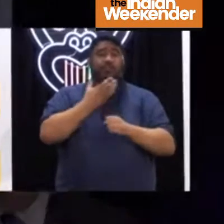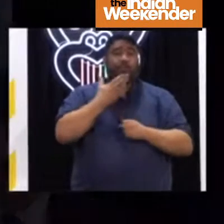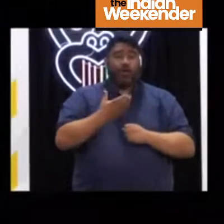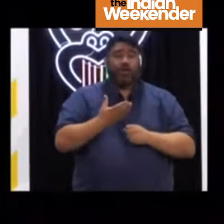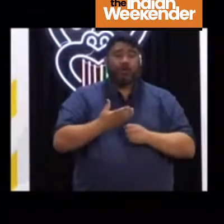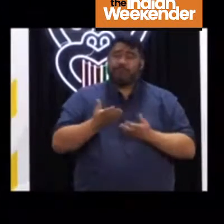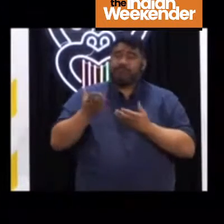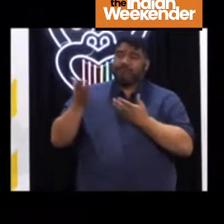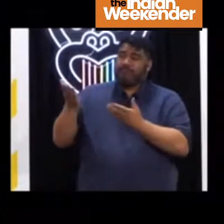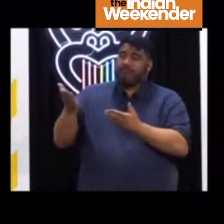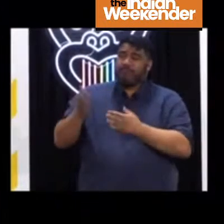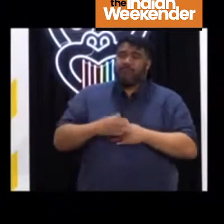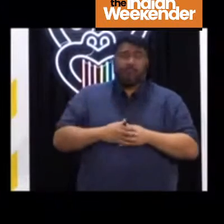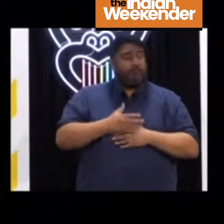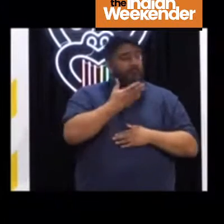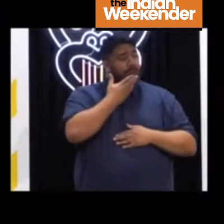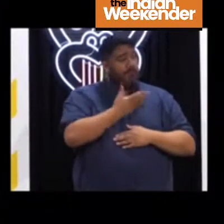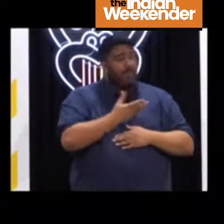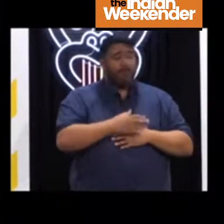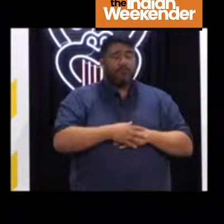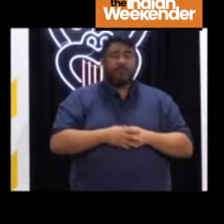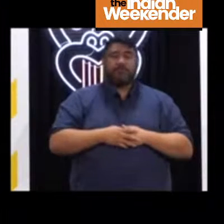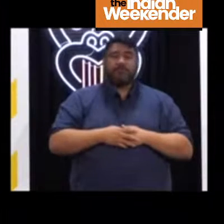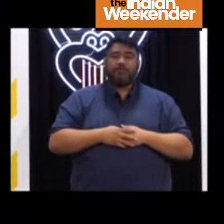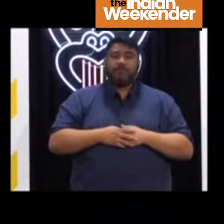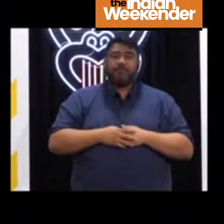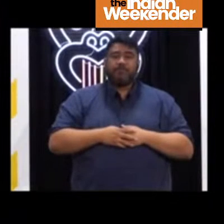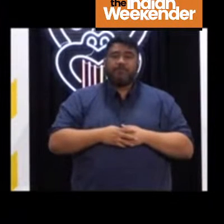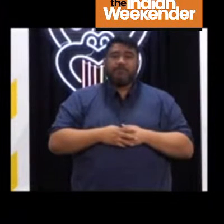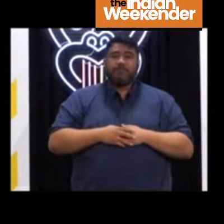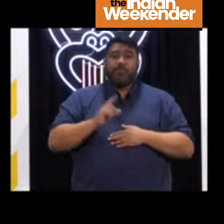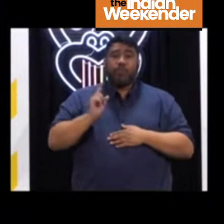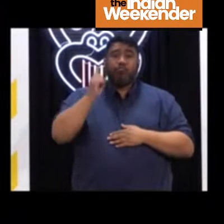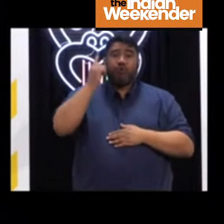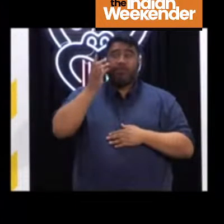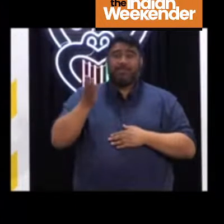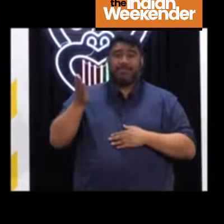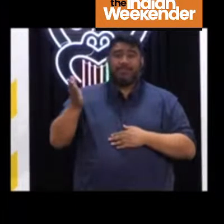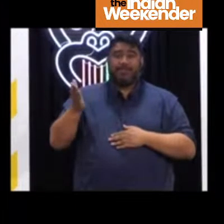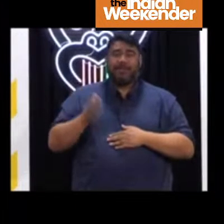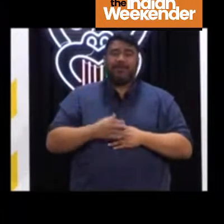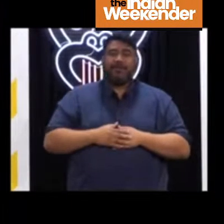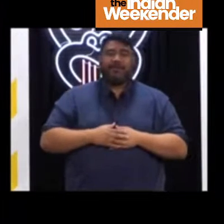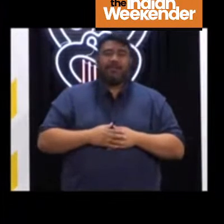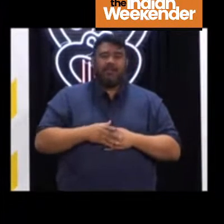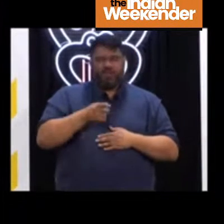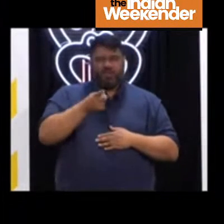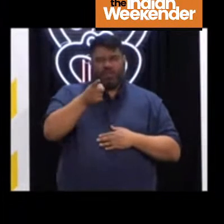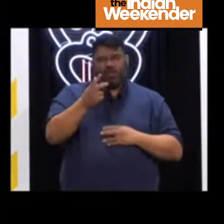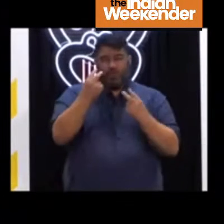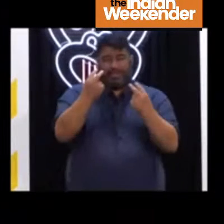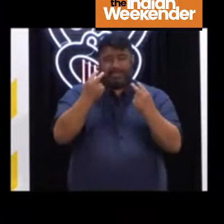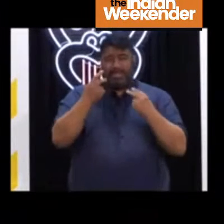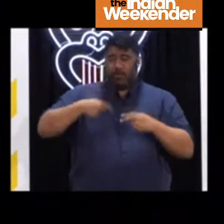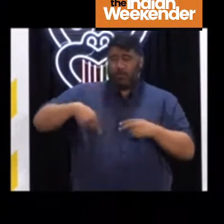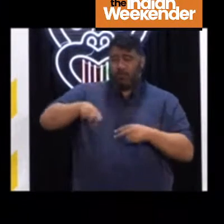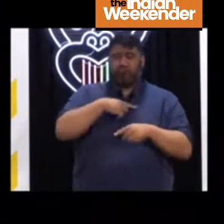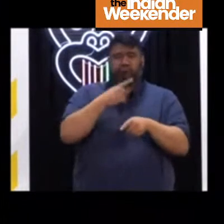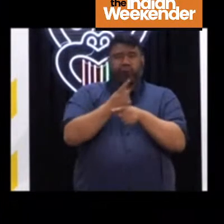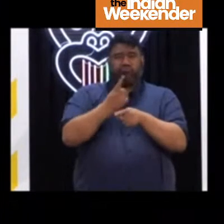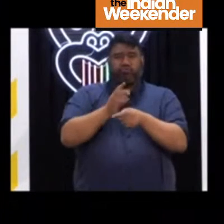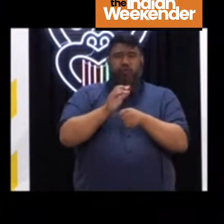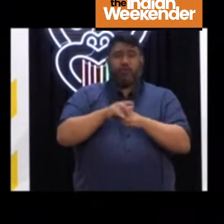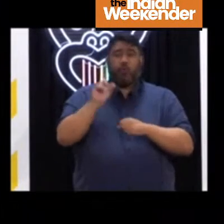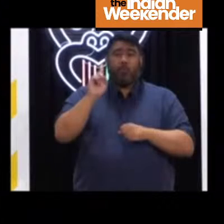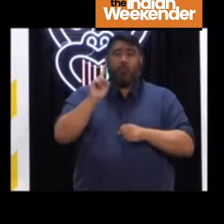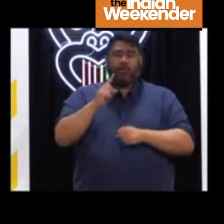Ngā mihi, Dr. Bloomfield. You may have guessed the theme over the past couple of days has been vaccinate, vaccinate, vaccinate,